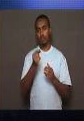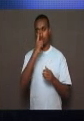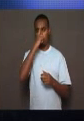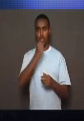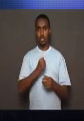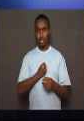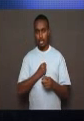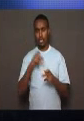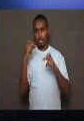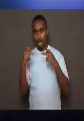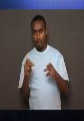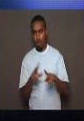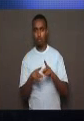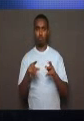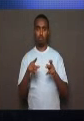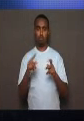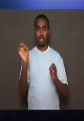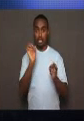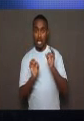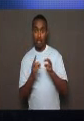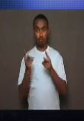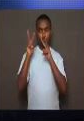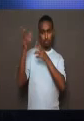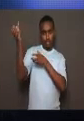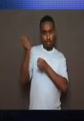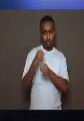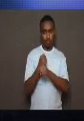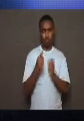believable, dramatic performance for their audience.